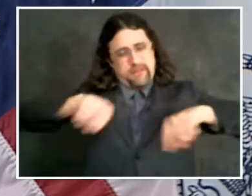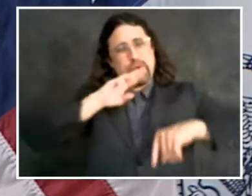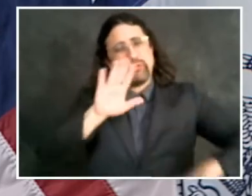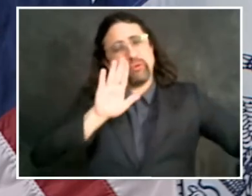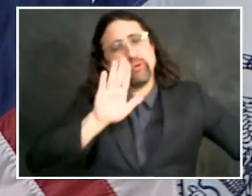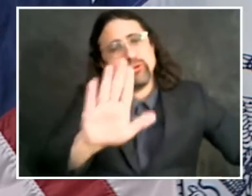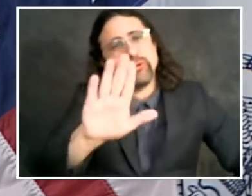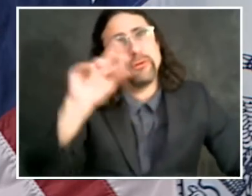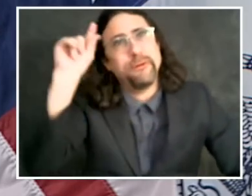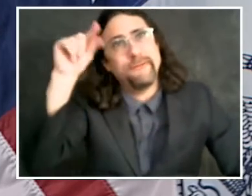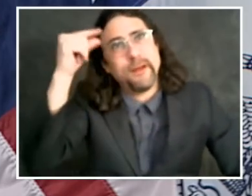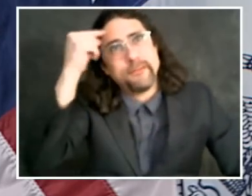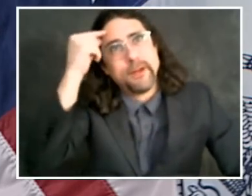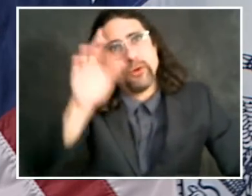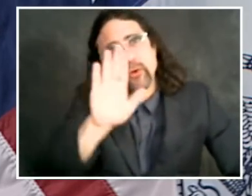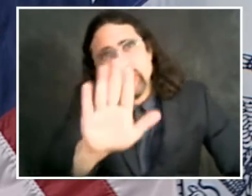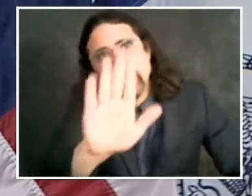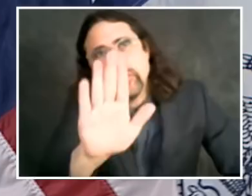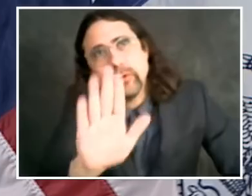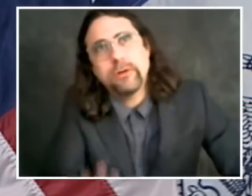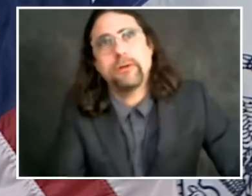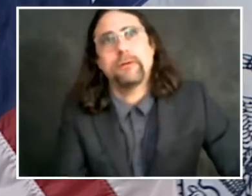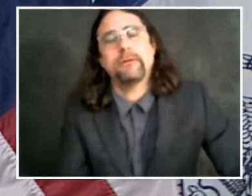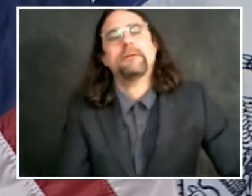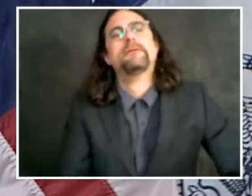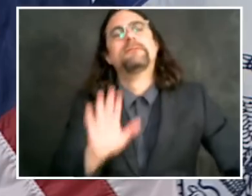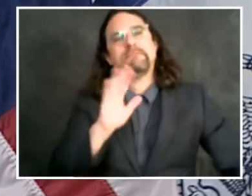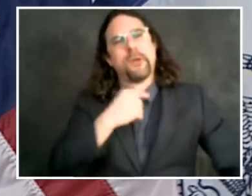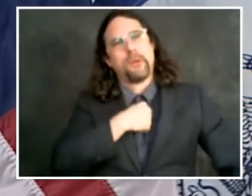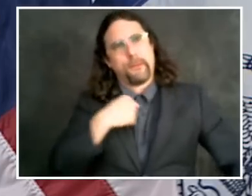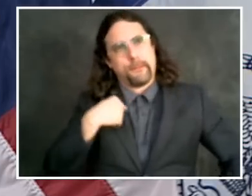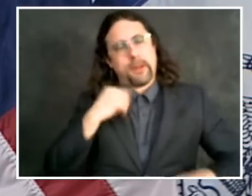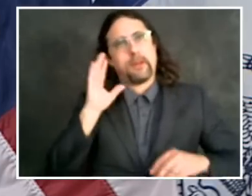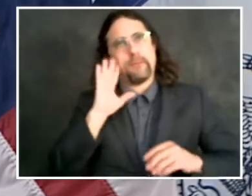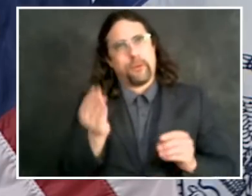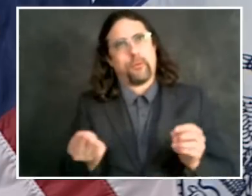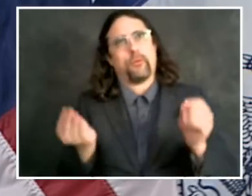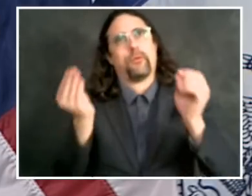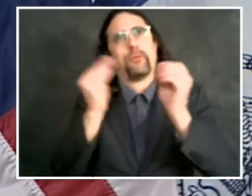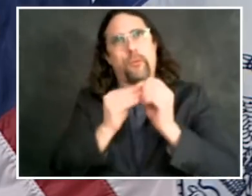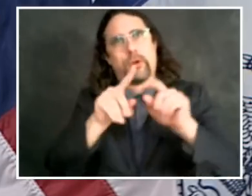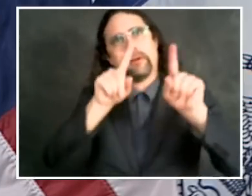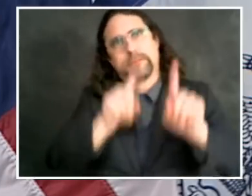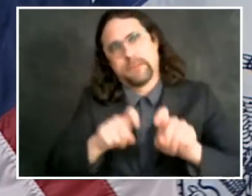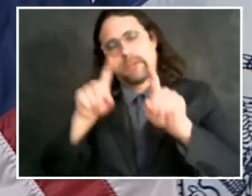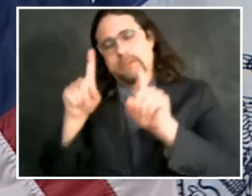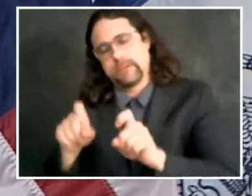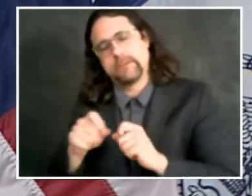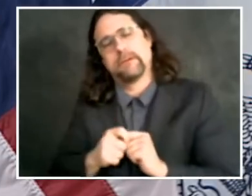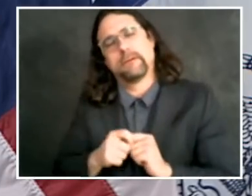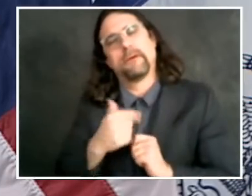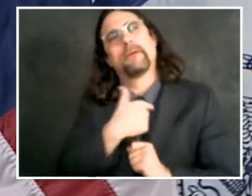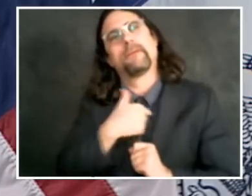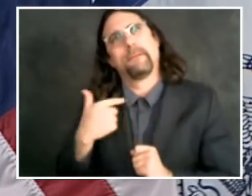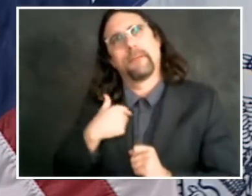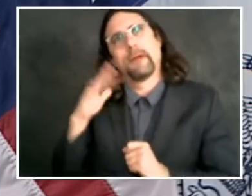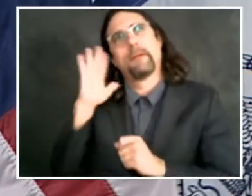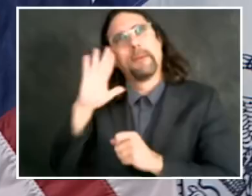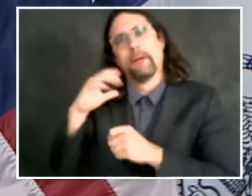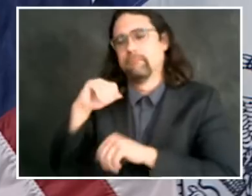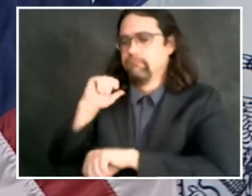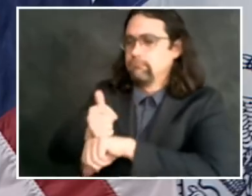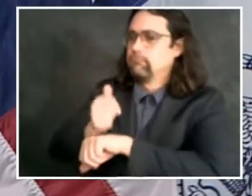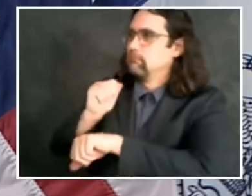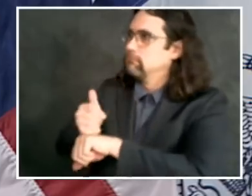testing and tracing program this city, this nation has ever seen. One way or another, we're going to get